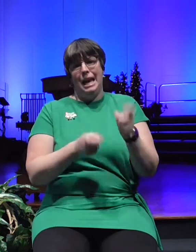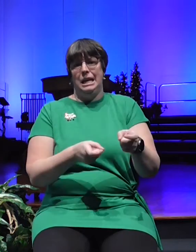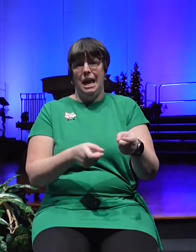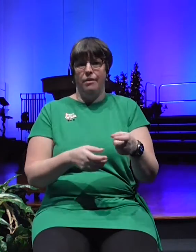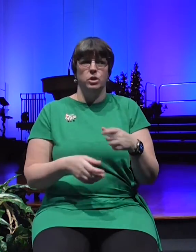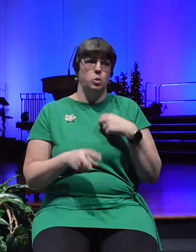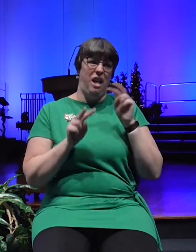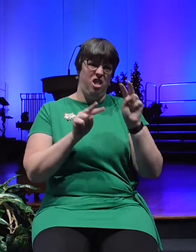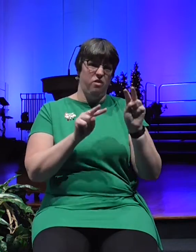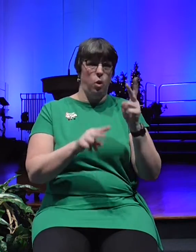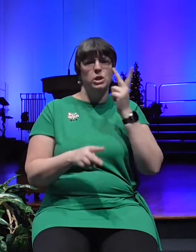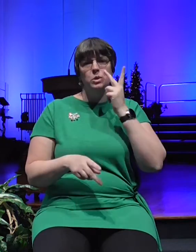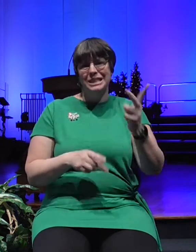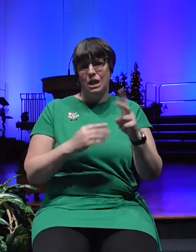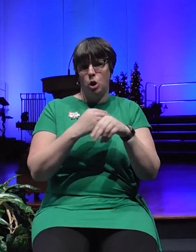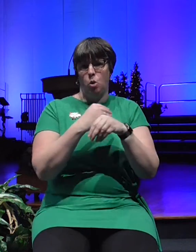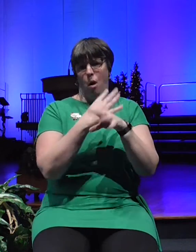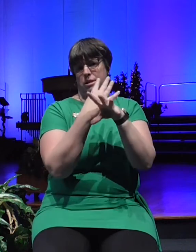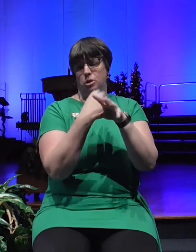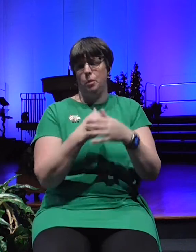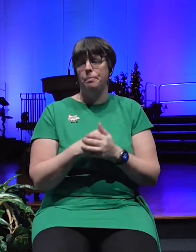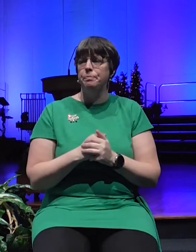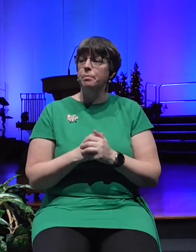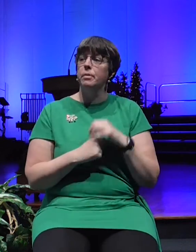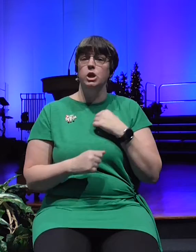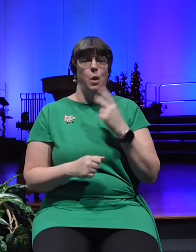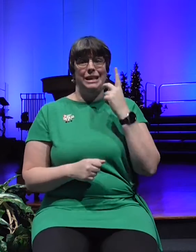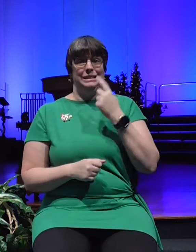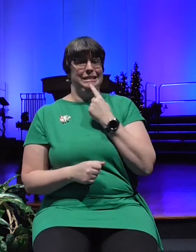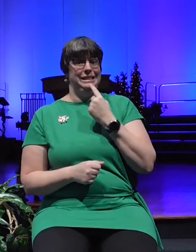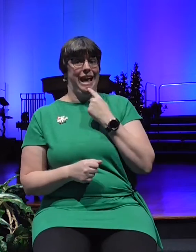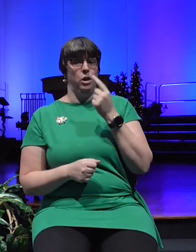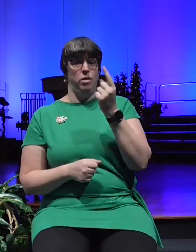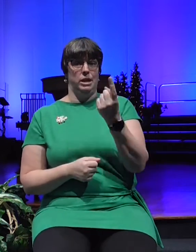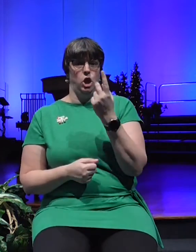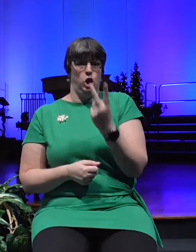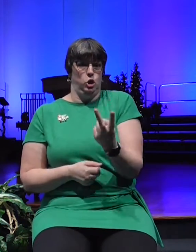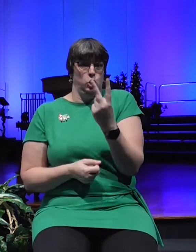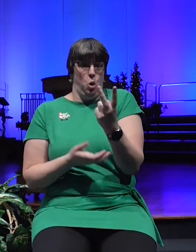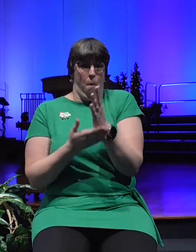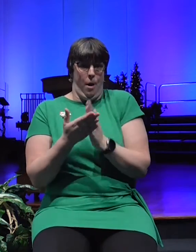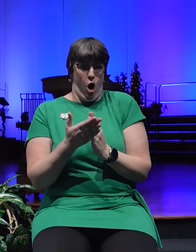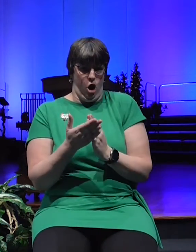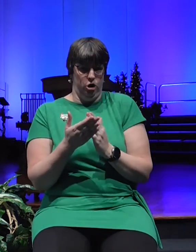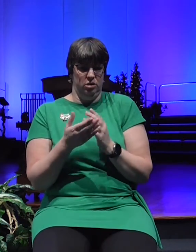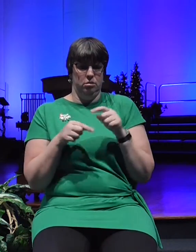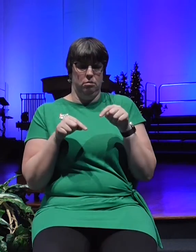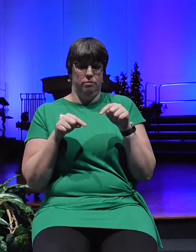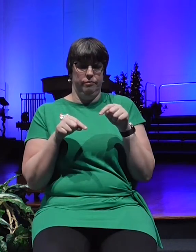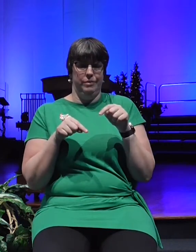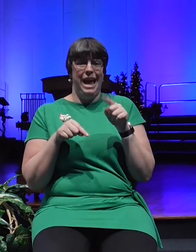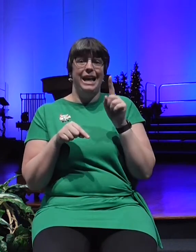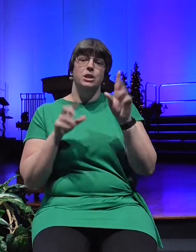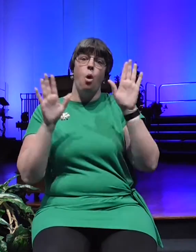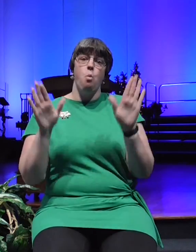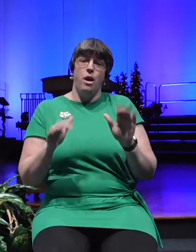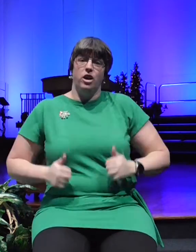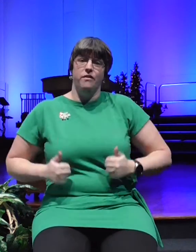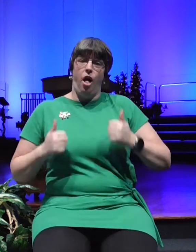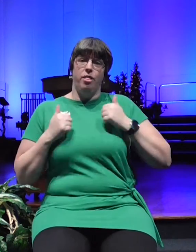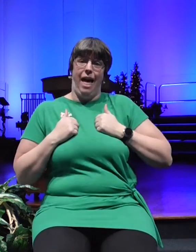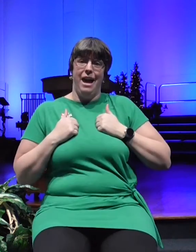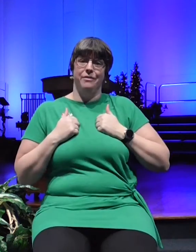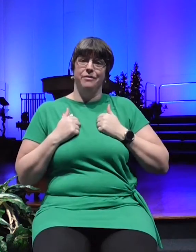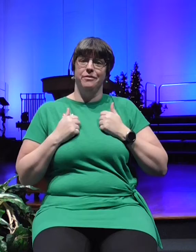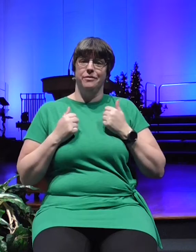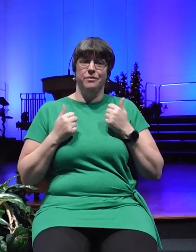seeing some of you later on Zoom. And as I said, we're doing this two-part series on the movie It's a Wonderful Life, starring you.